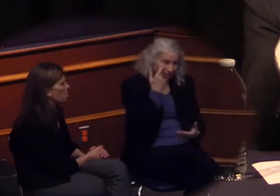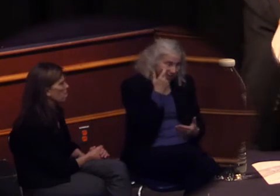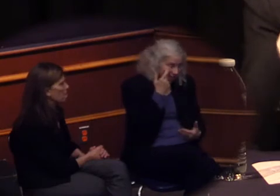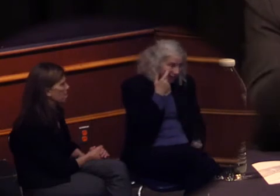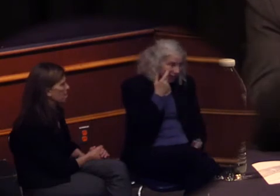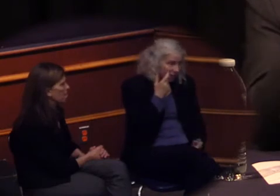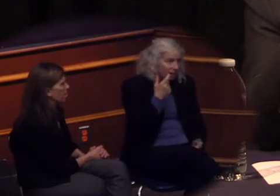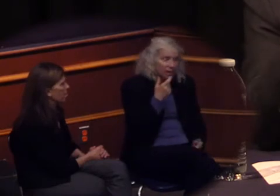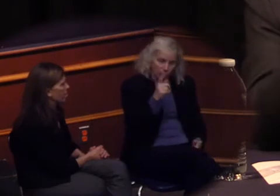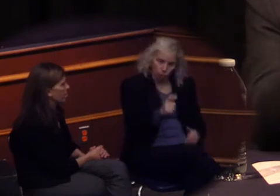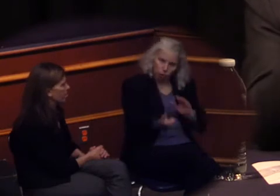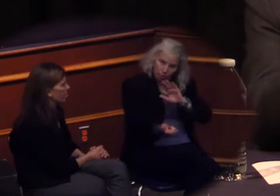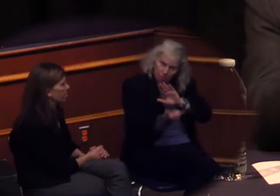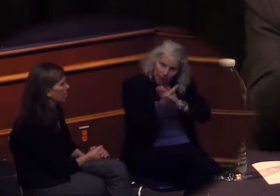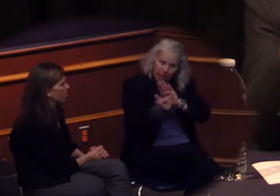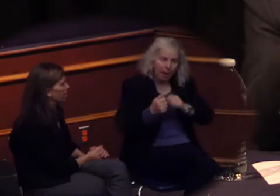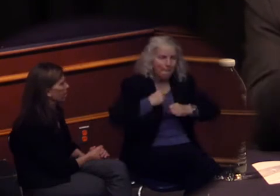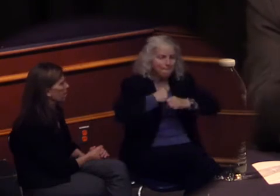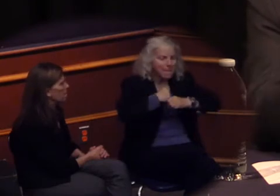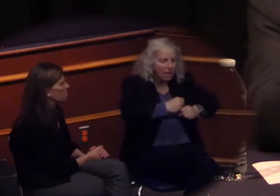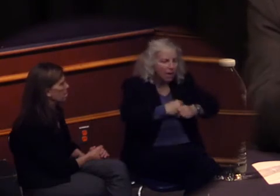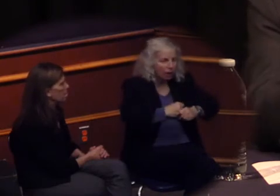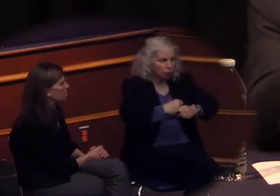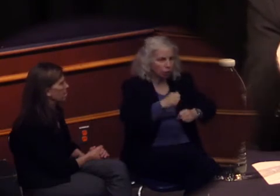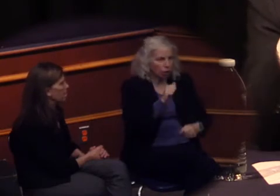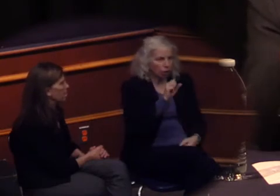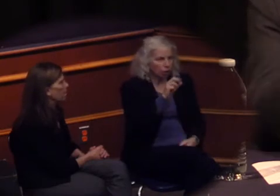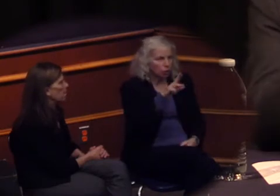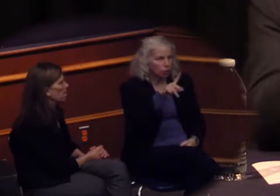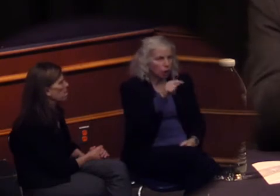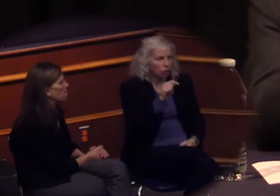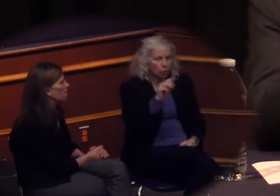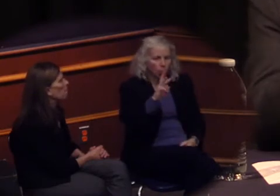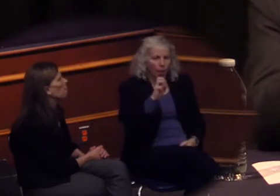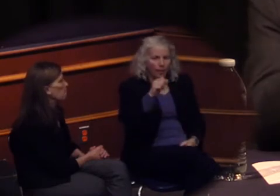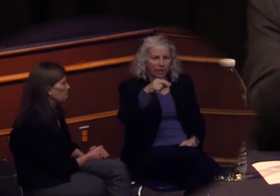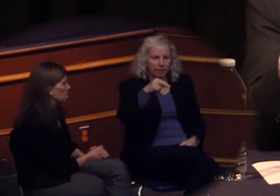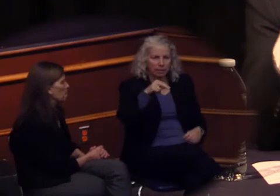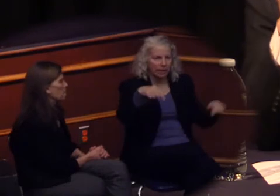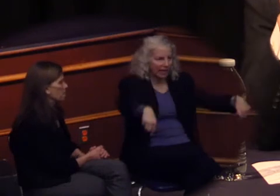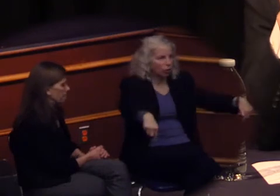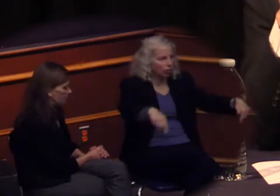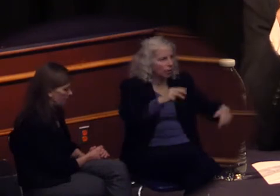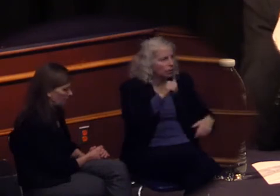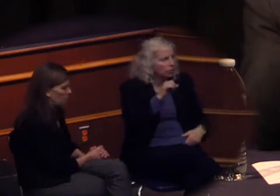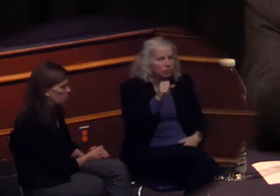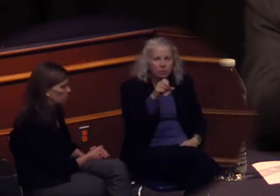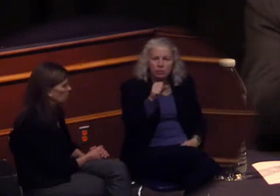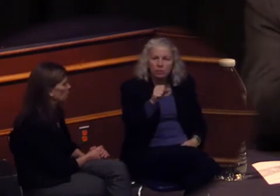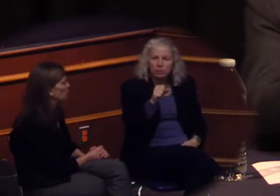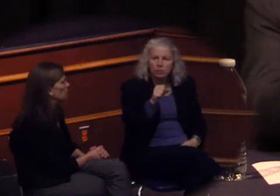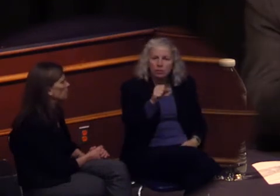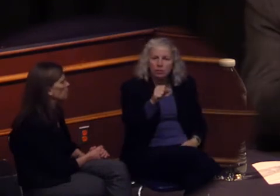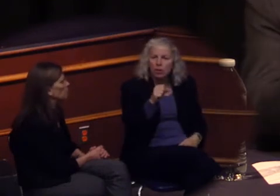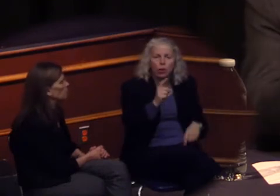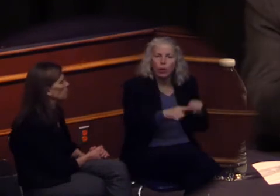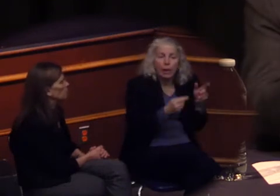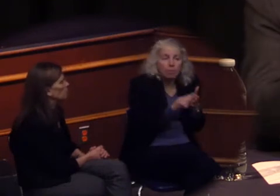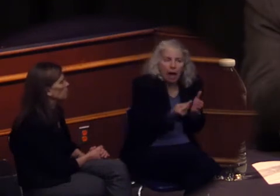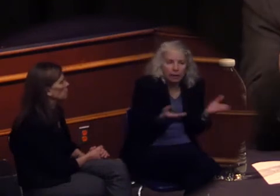to ban the manufacture of assault weapons in Massachusetts. You can't buy them here.